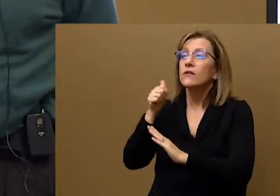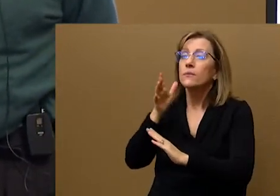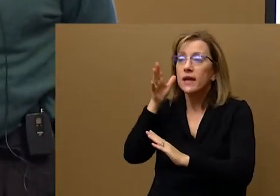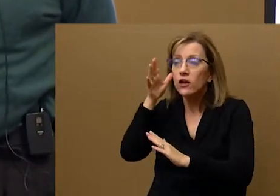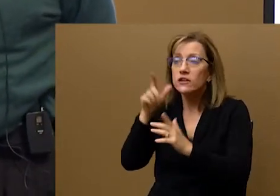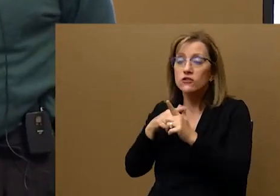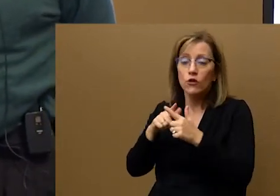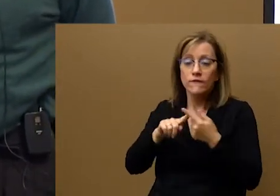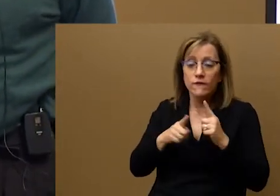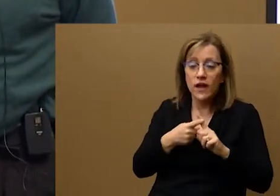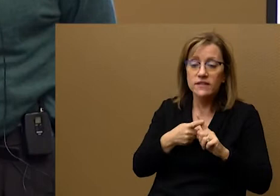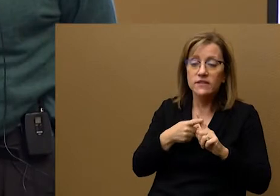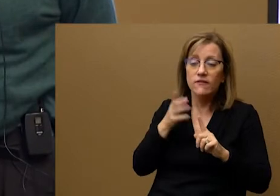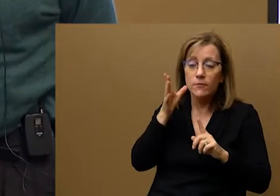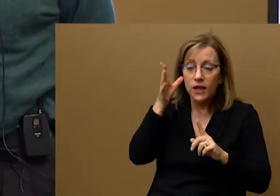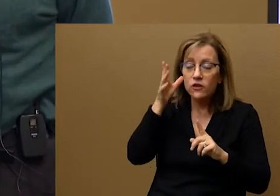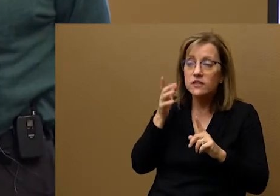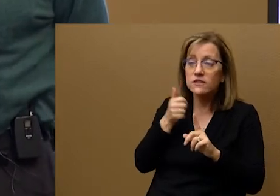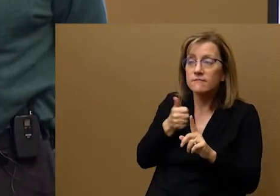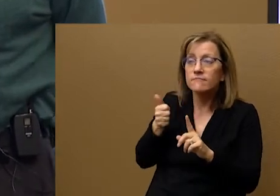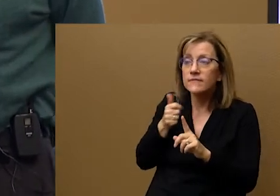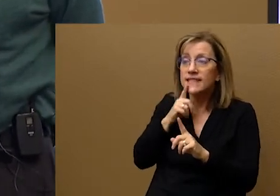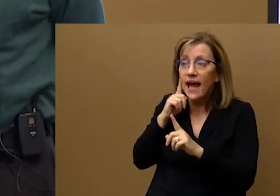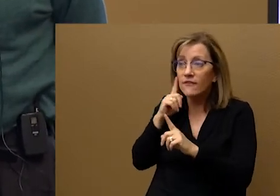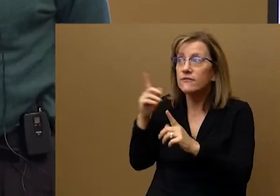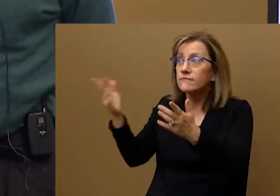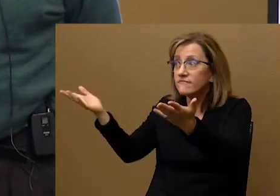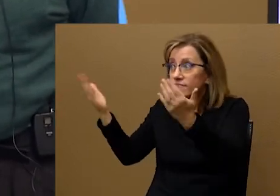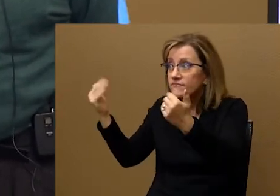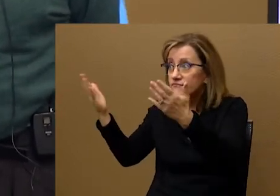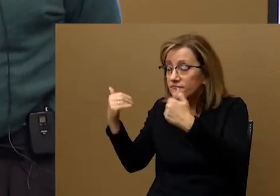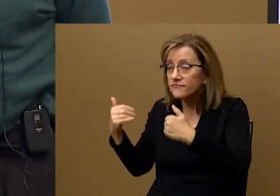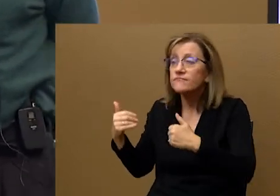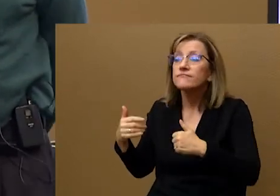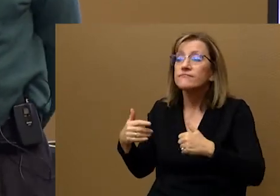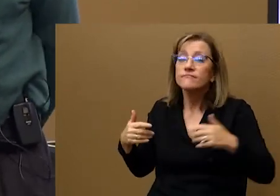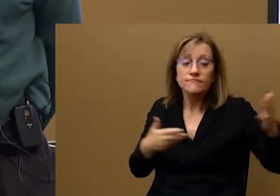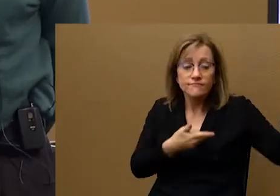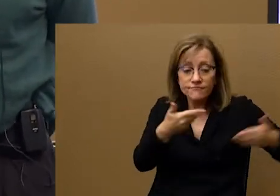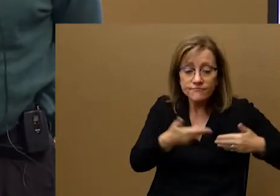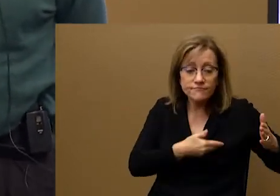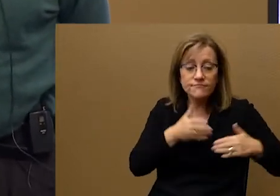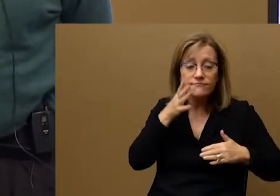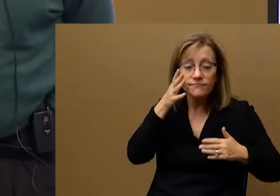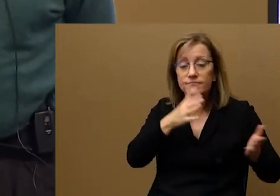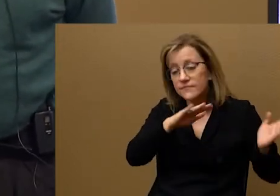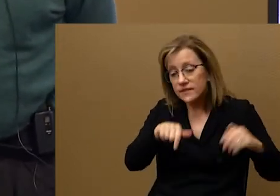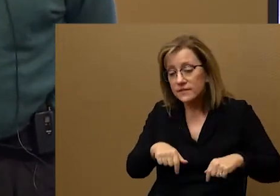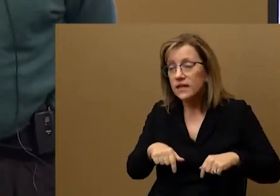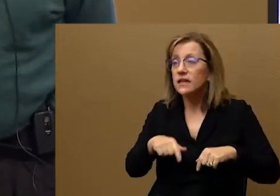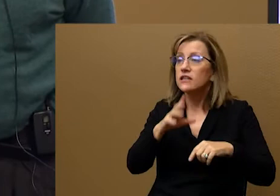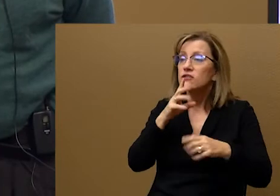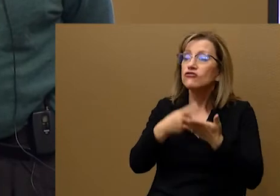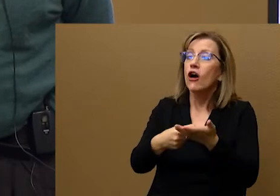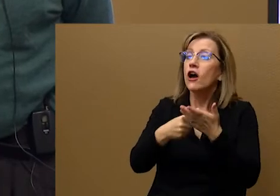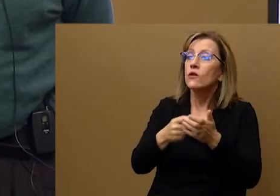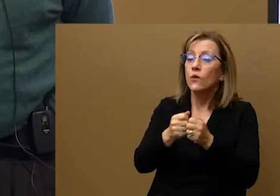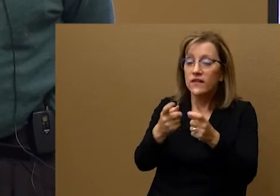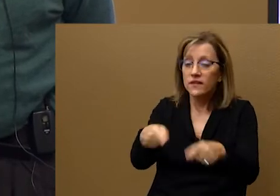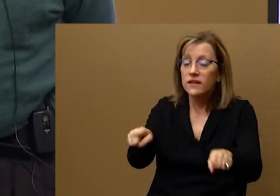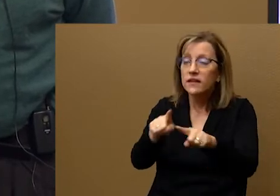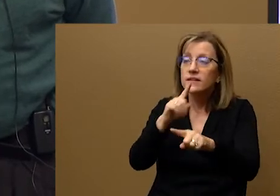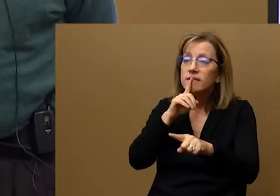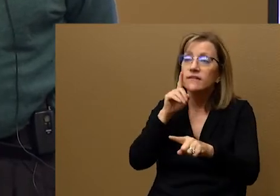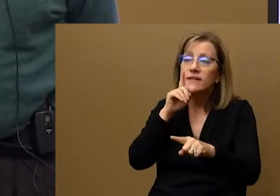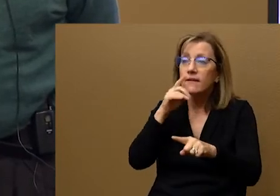or friends of parents who are deaf that we know, come in and invite parents in to talk with them